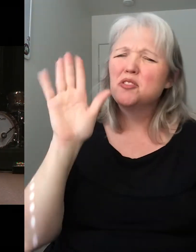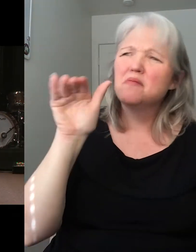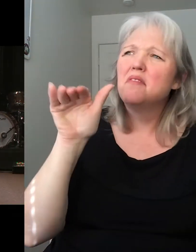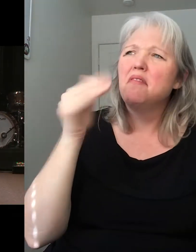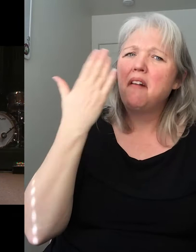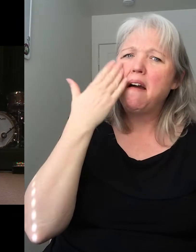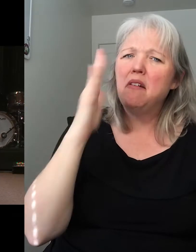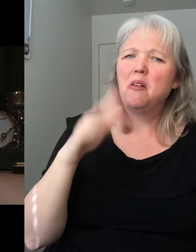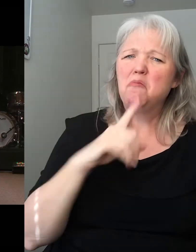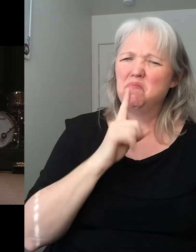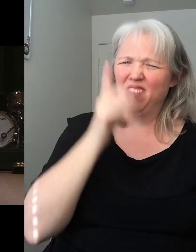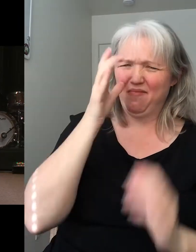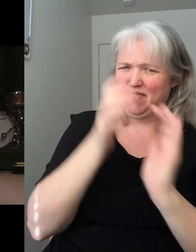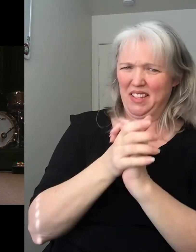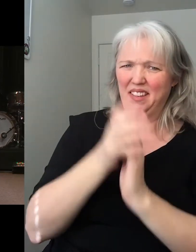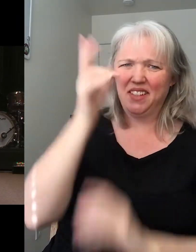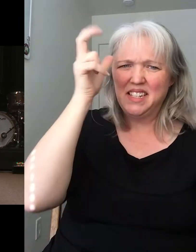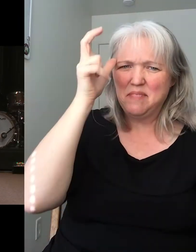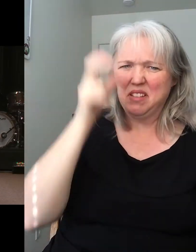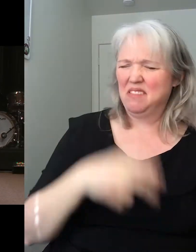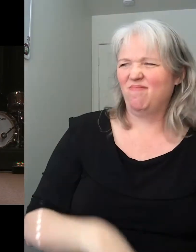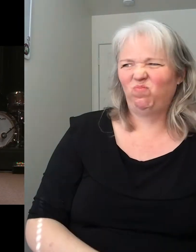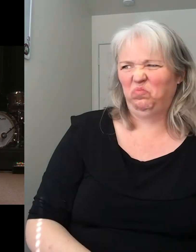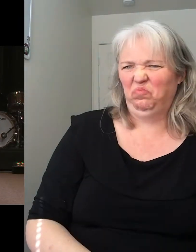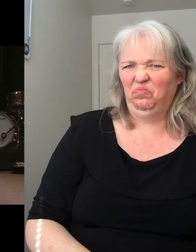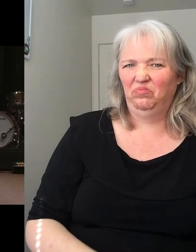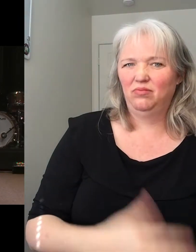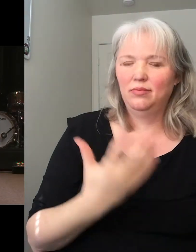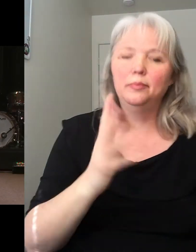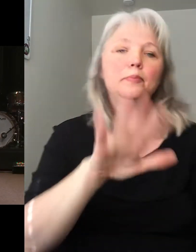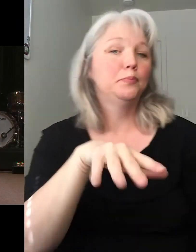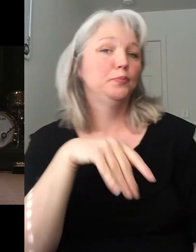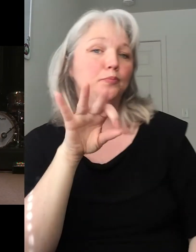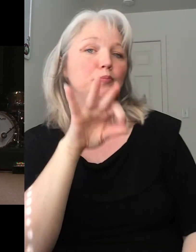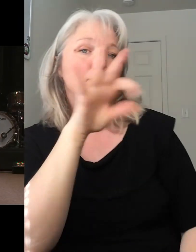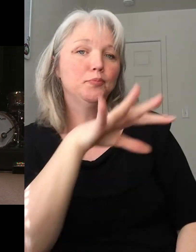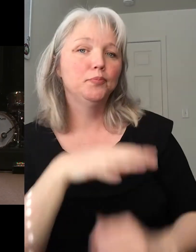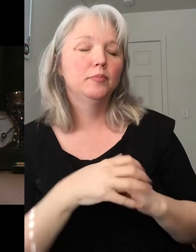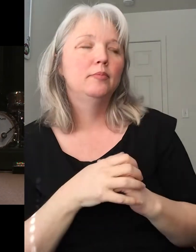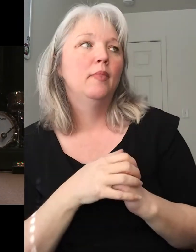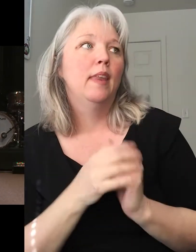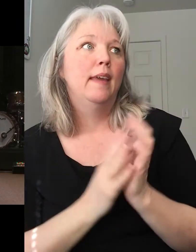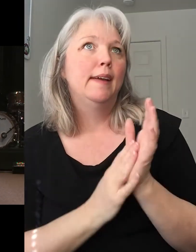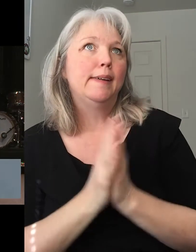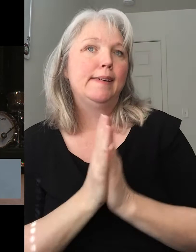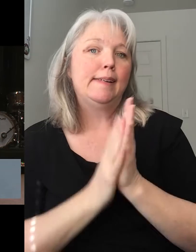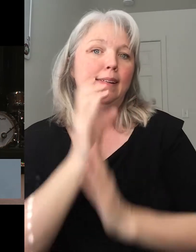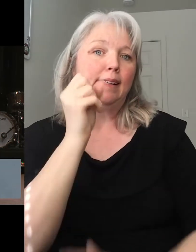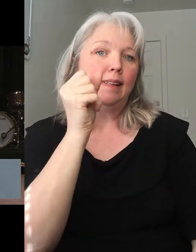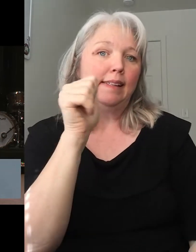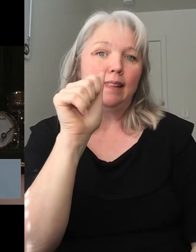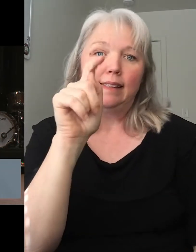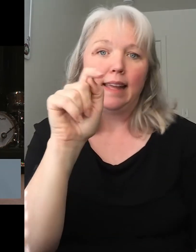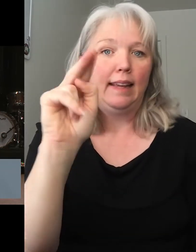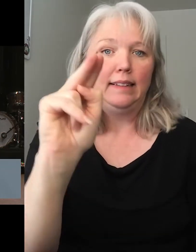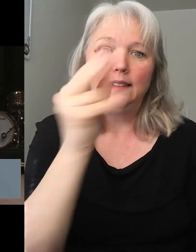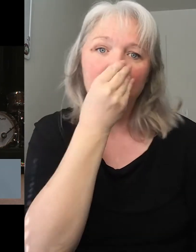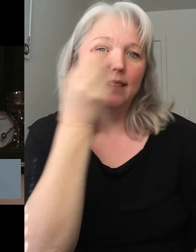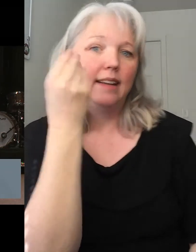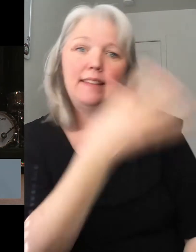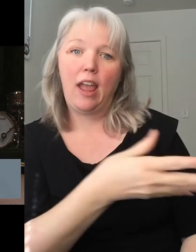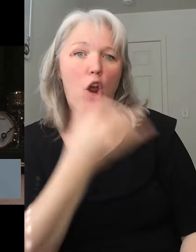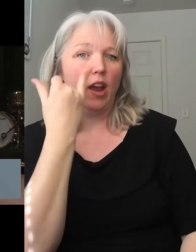preacher, I don't know that I really believe in demons. Well, let me just say this. Satan doesn't